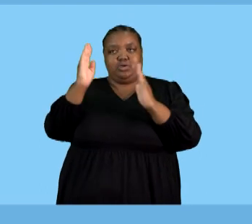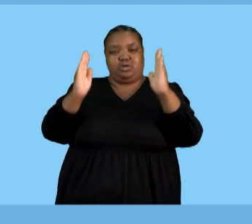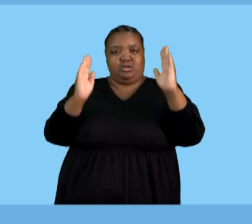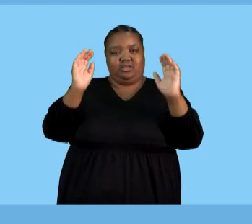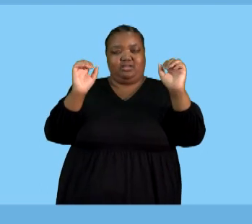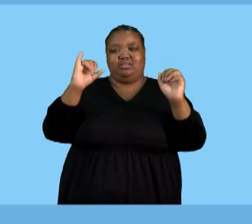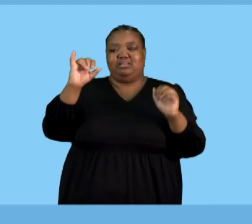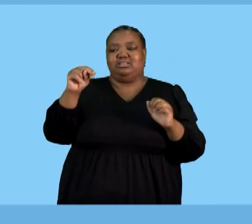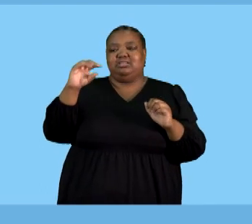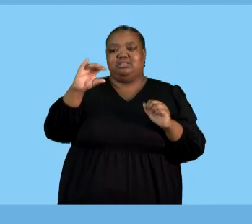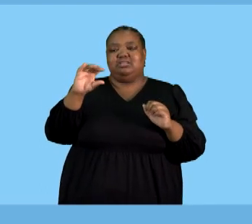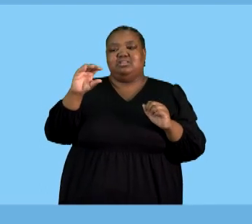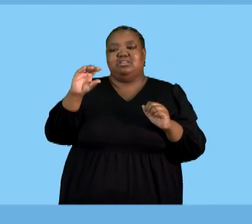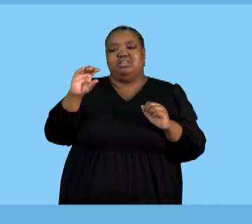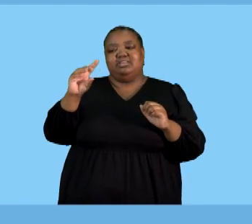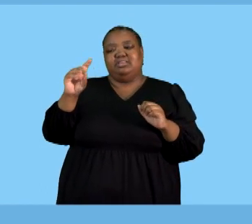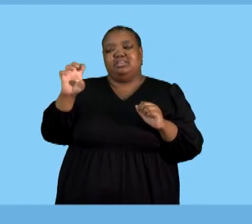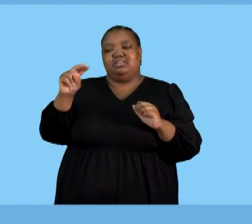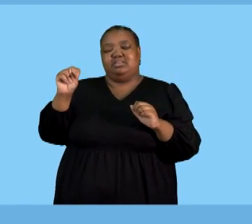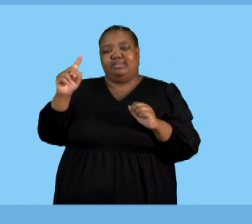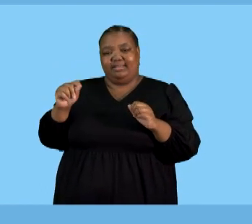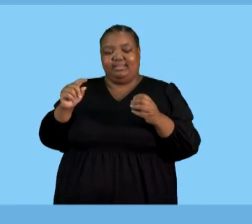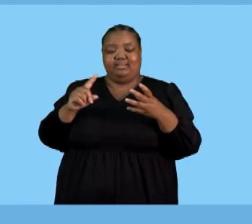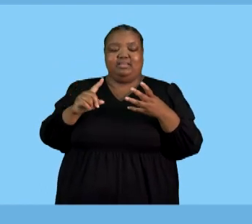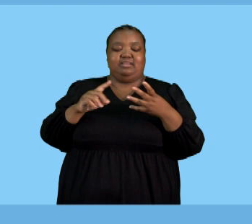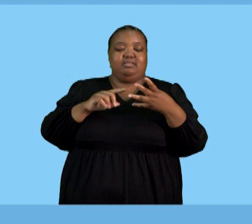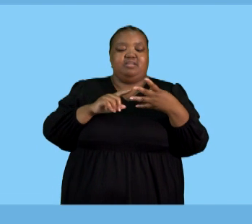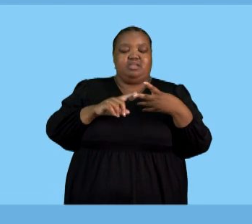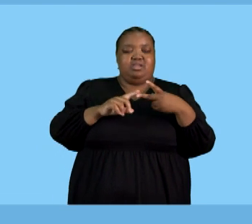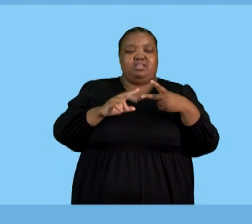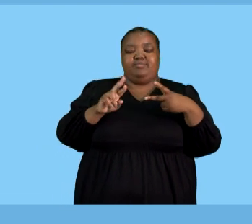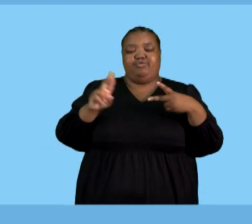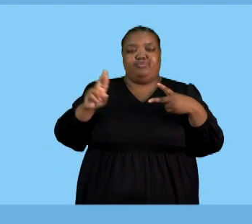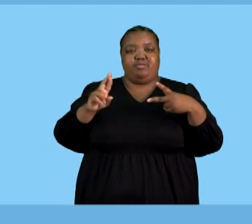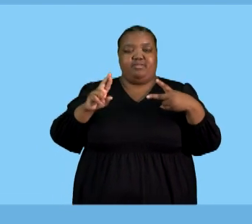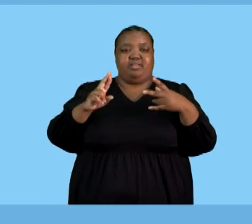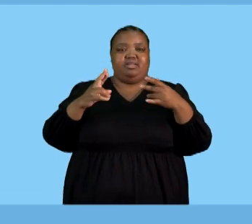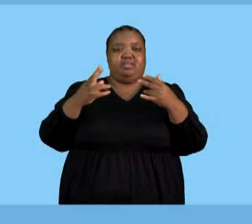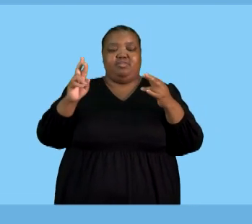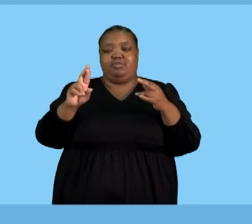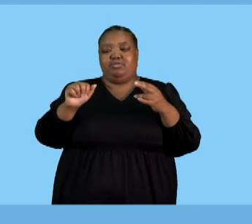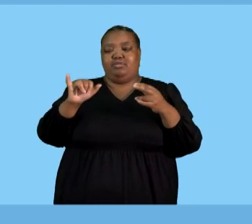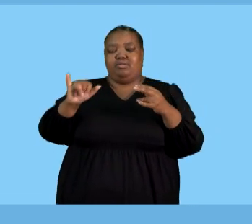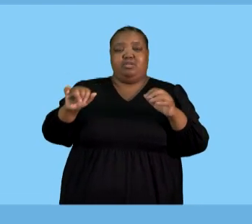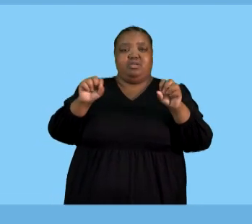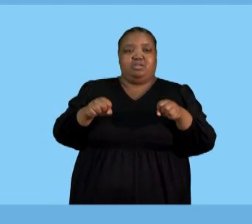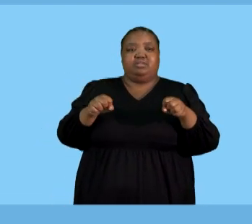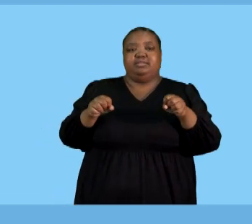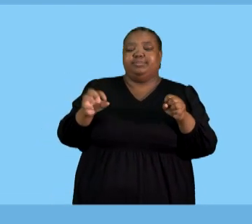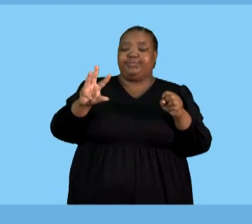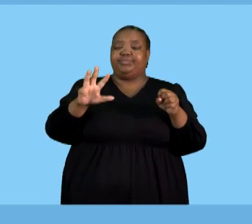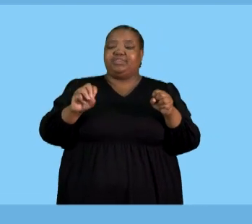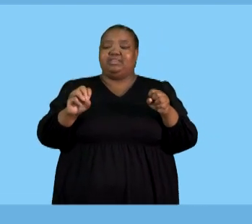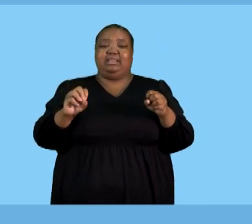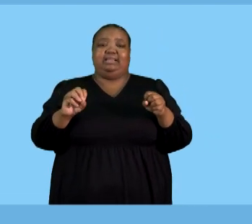the angle between the incident ray and the reflected ray into 2 equal angles. Now, this line is